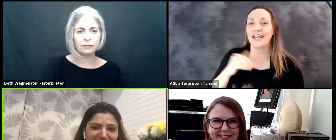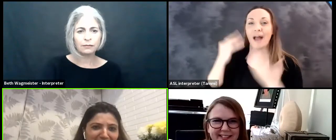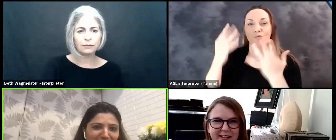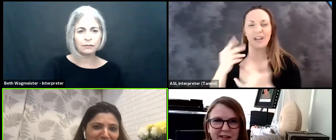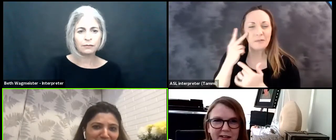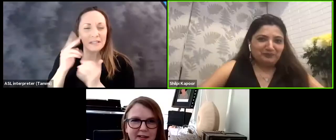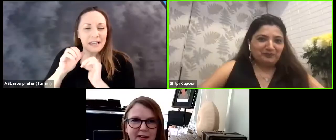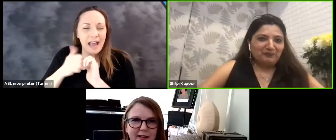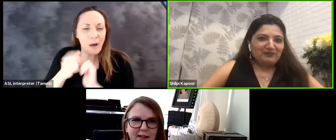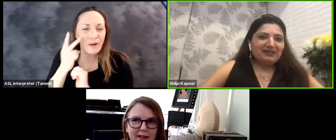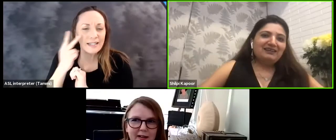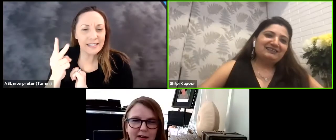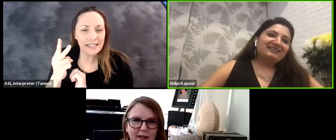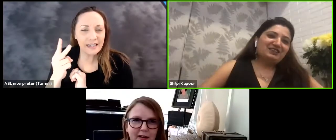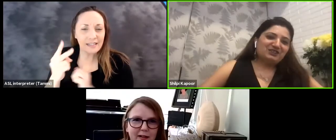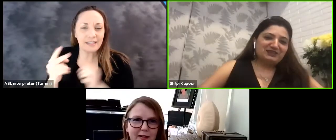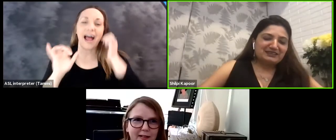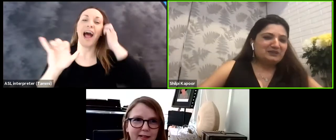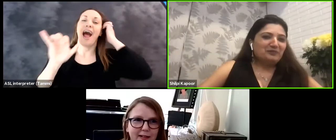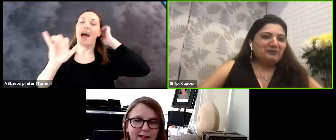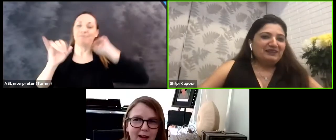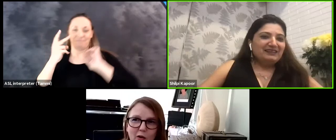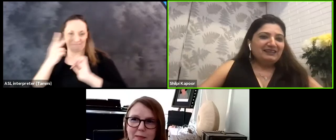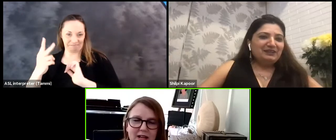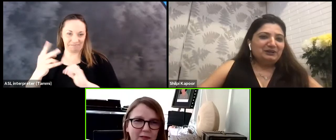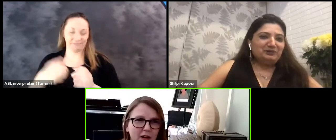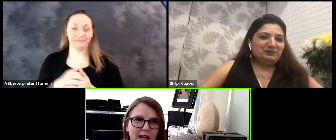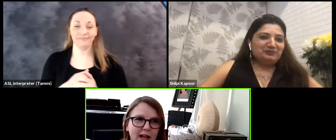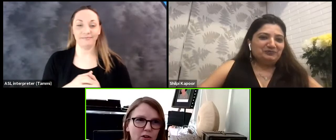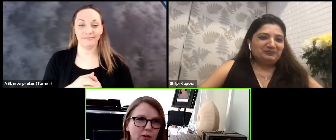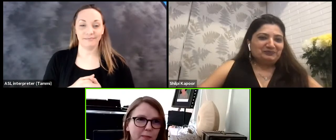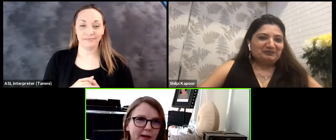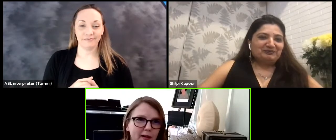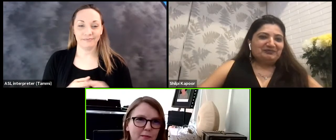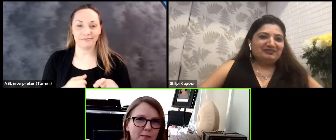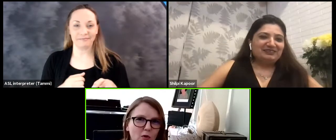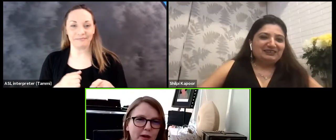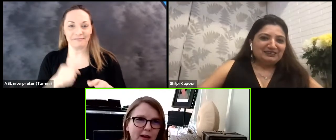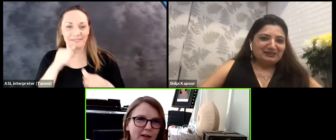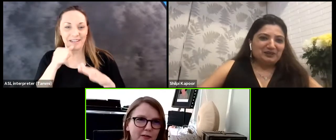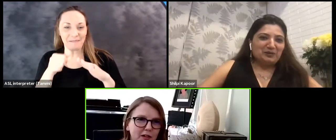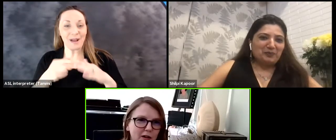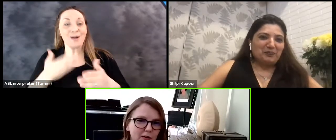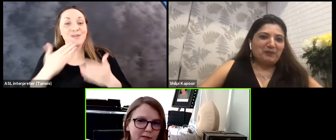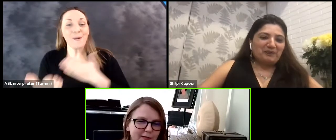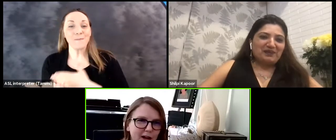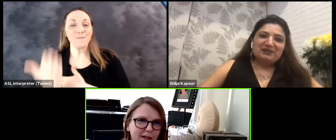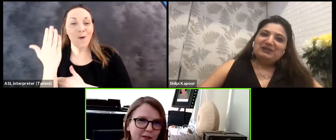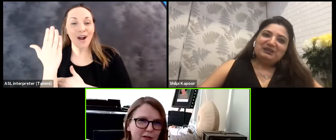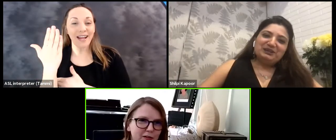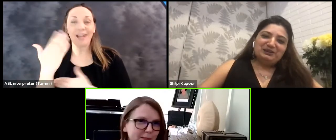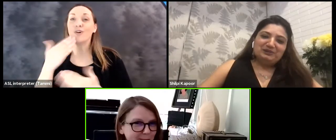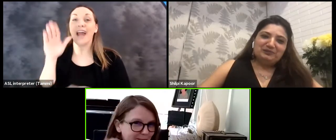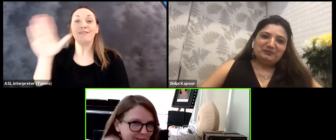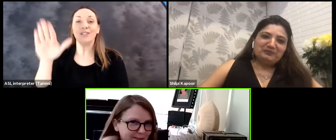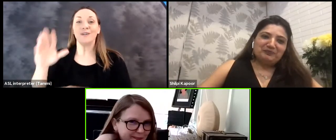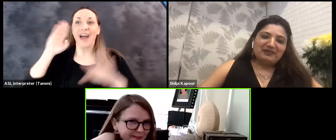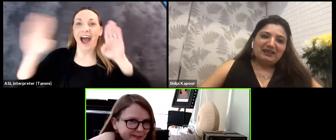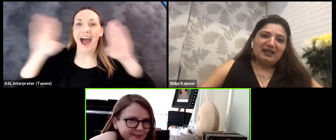can see her. Ah, there she is. Oh, I'm definitely here, Shelby. Good morning, good afternoon. Hi there,